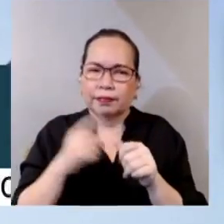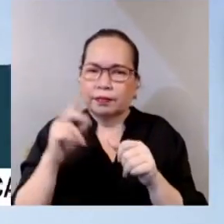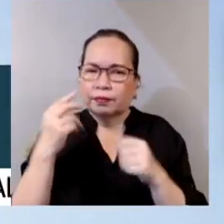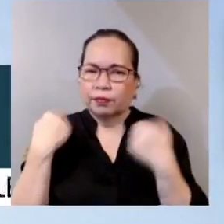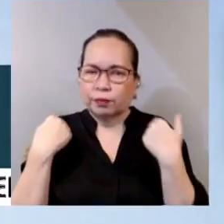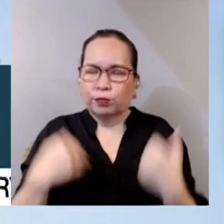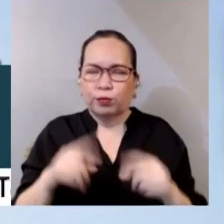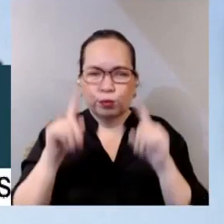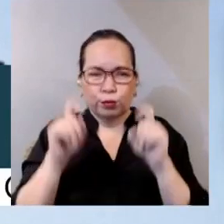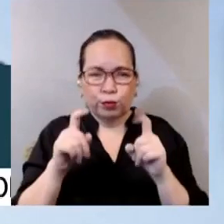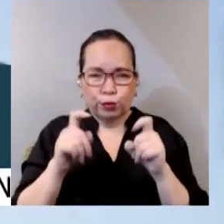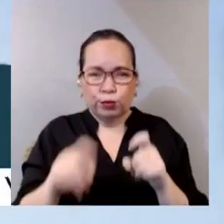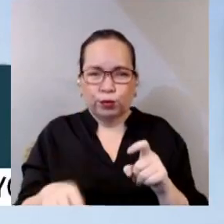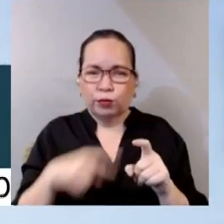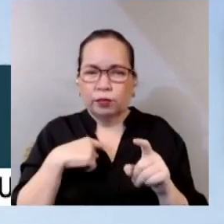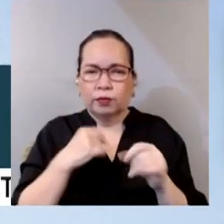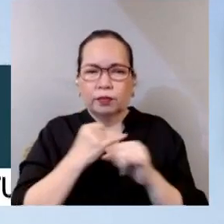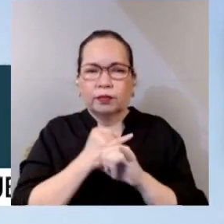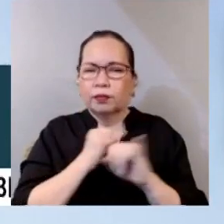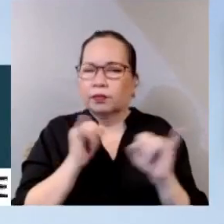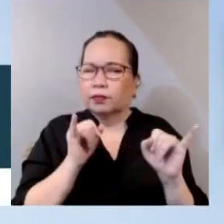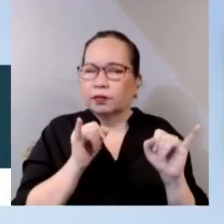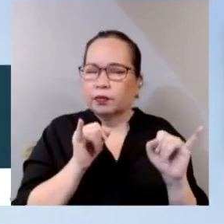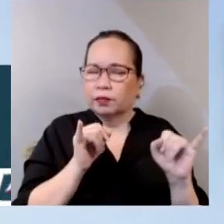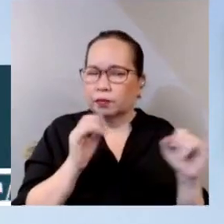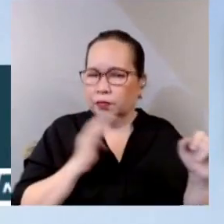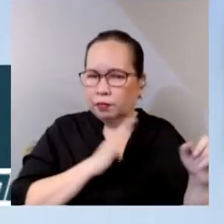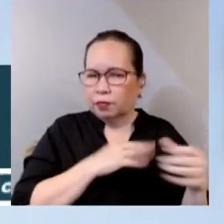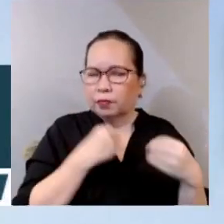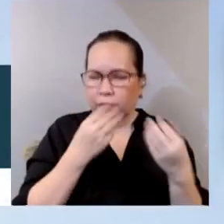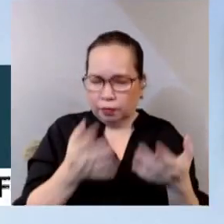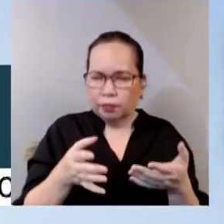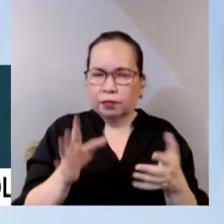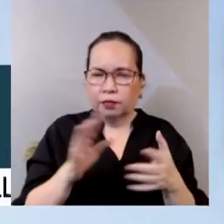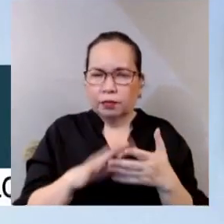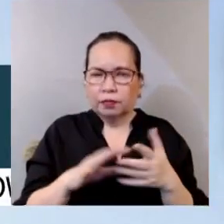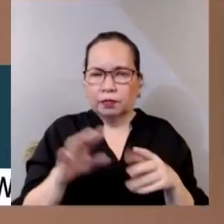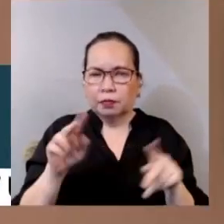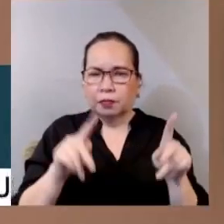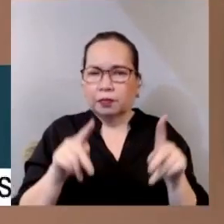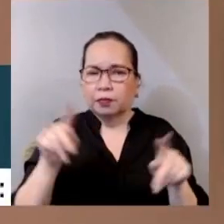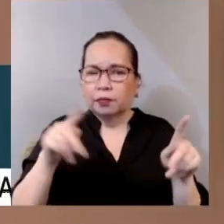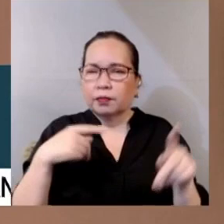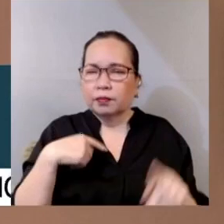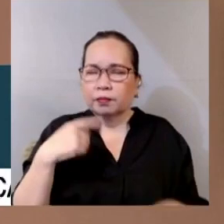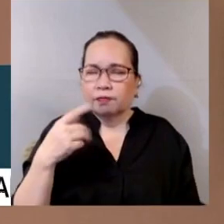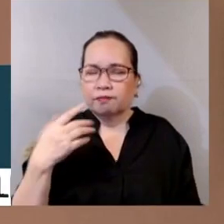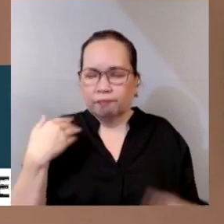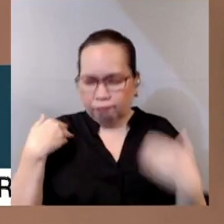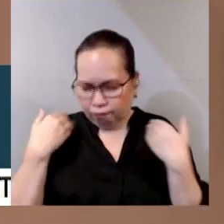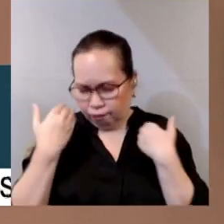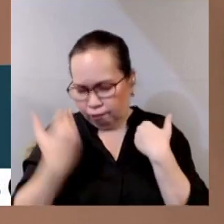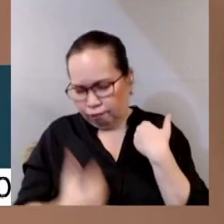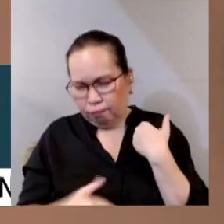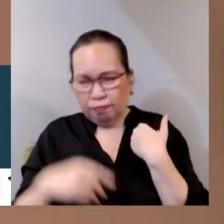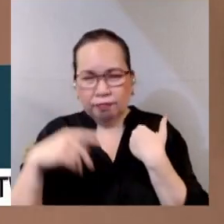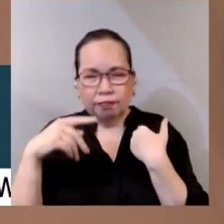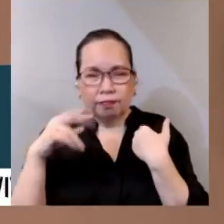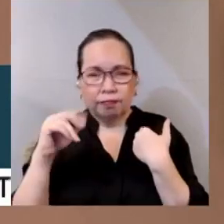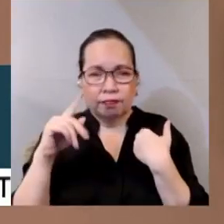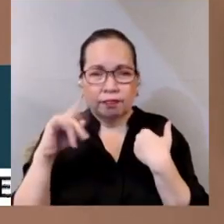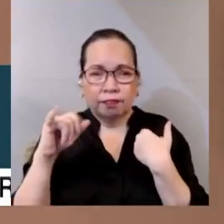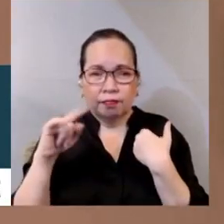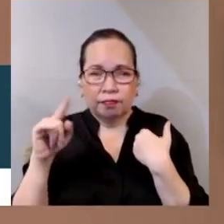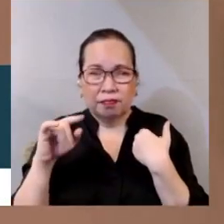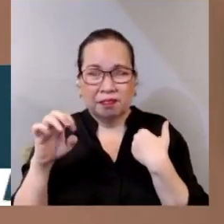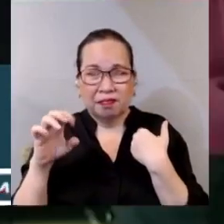independent review board has given the green light for the company to seek people with paralysis to test its experimental device in a